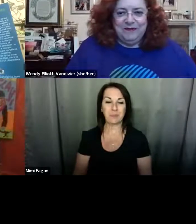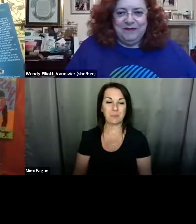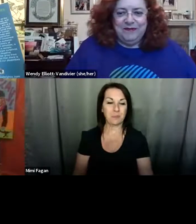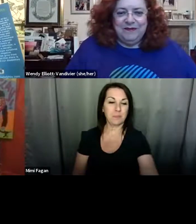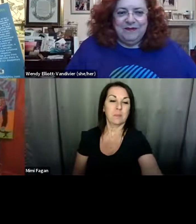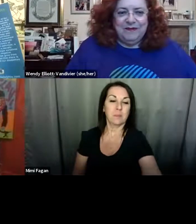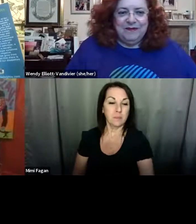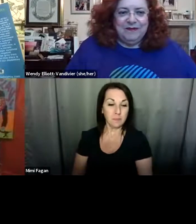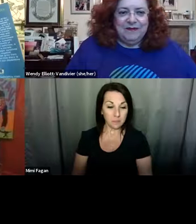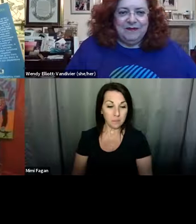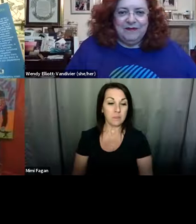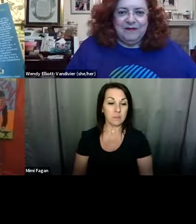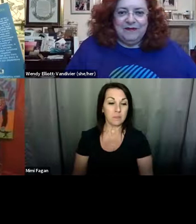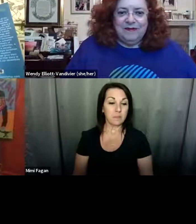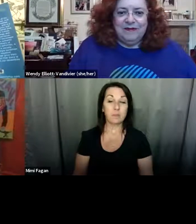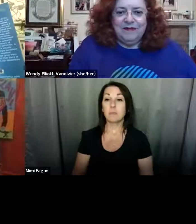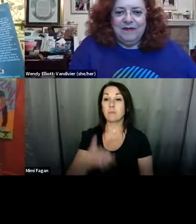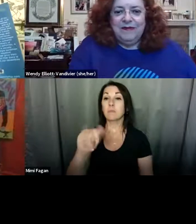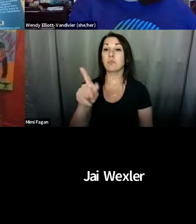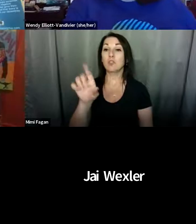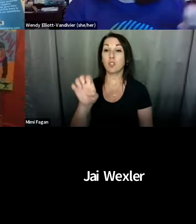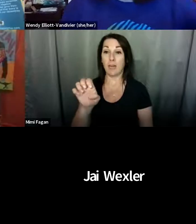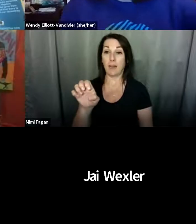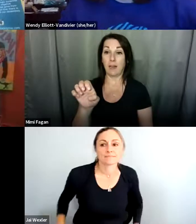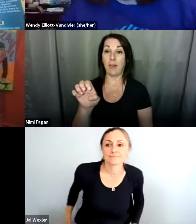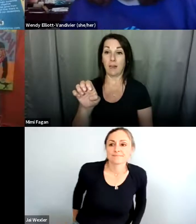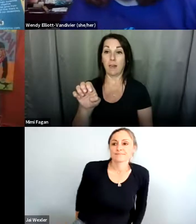Mm-hmm. So, Jade, do you want to say something?